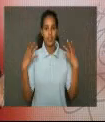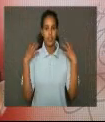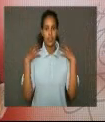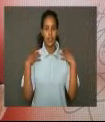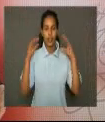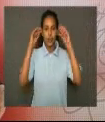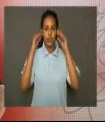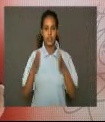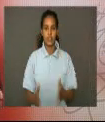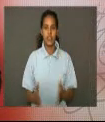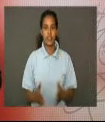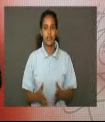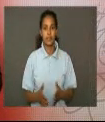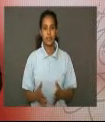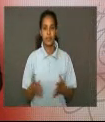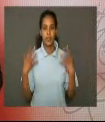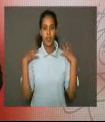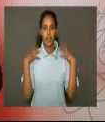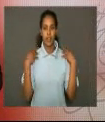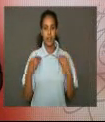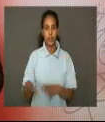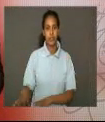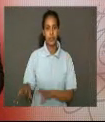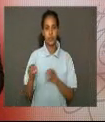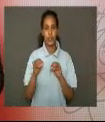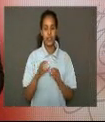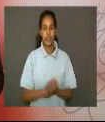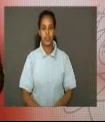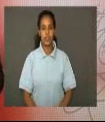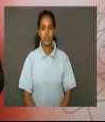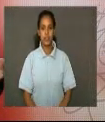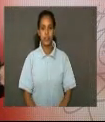Hello, teacher. Hello, students.